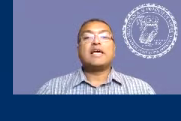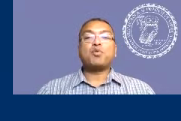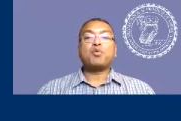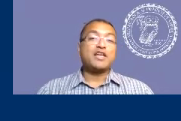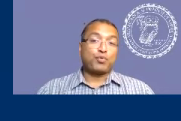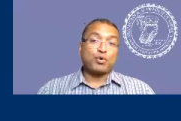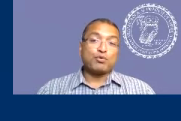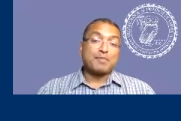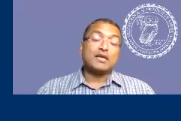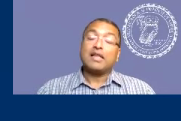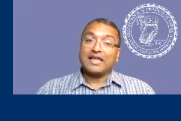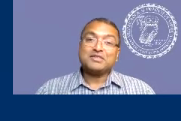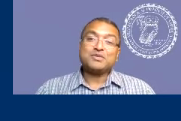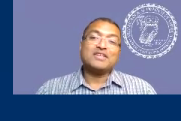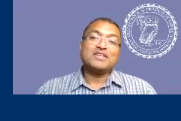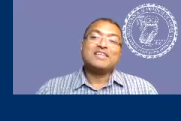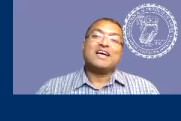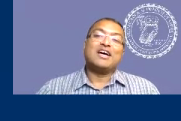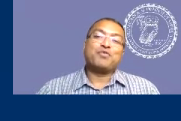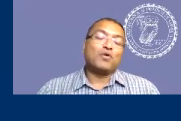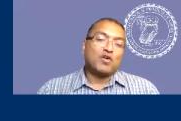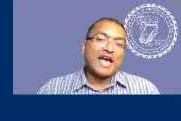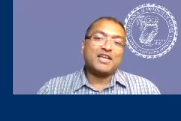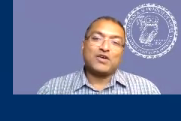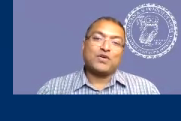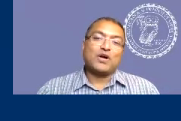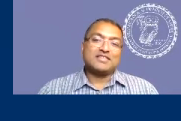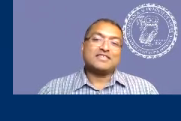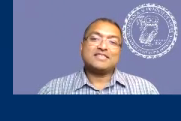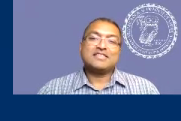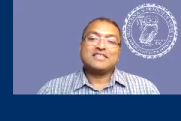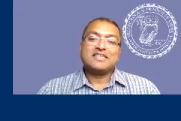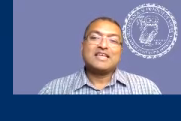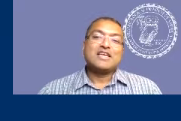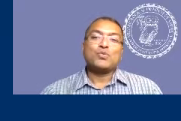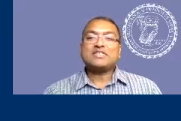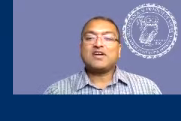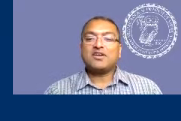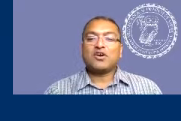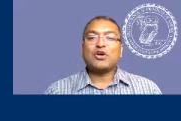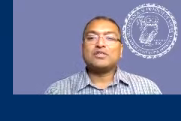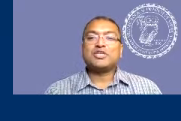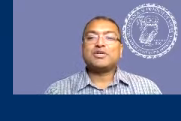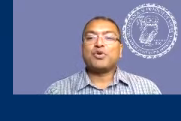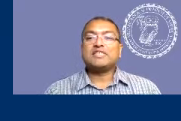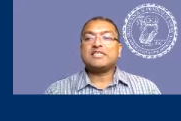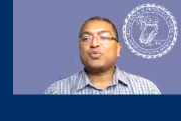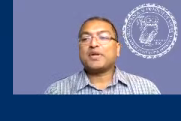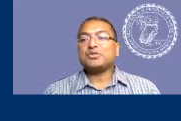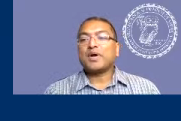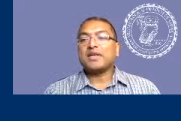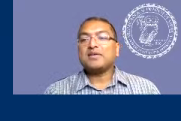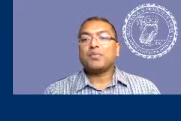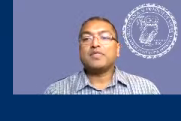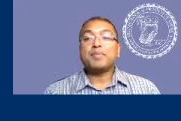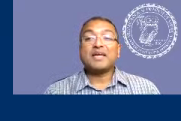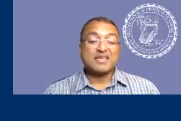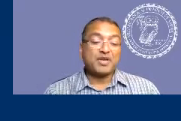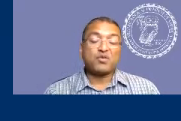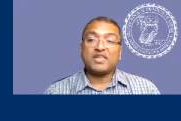and providing programming like this one for a variety of audiences. We started Archaeology Abridged in 2020